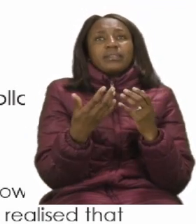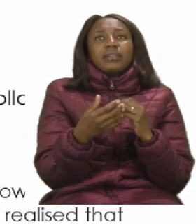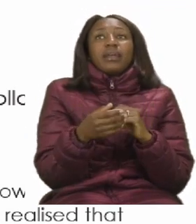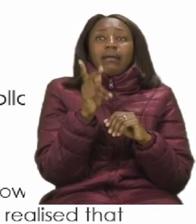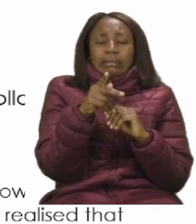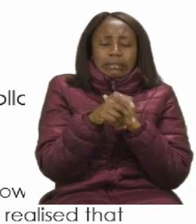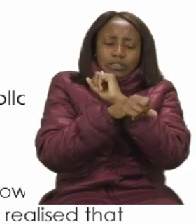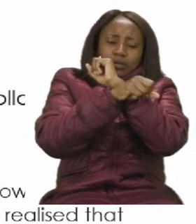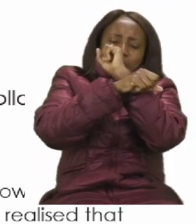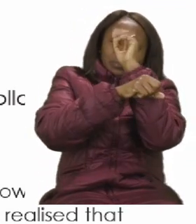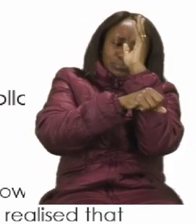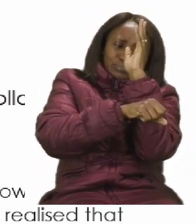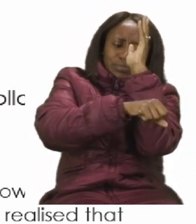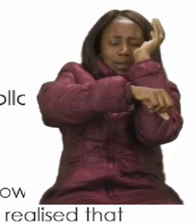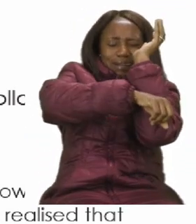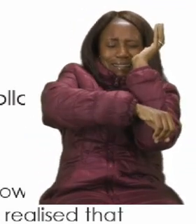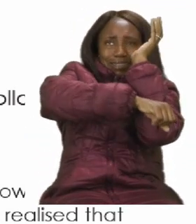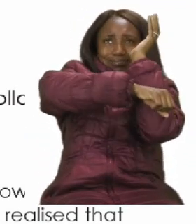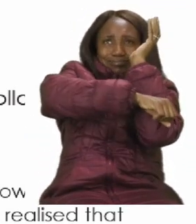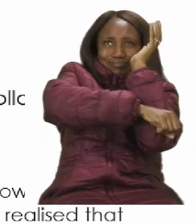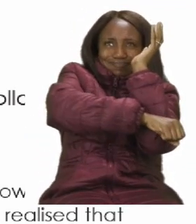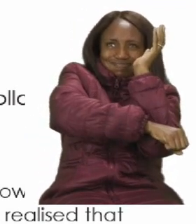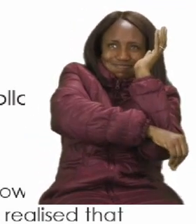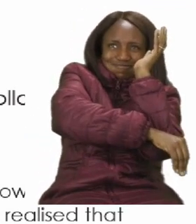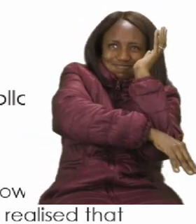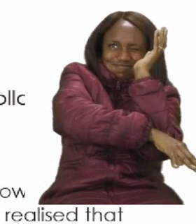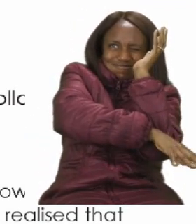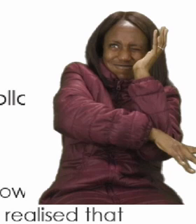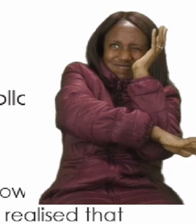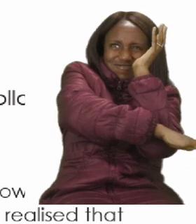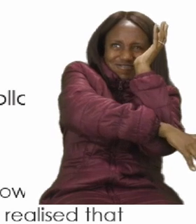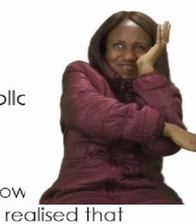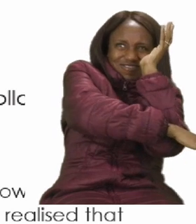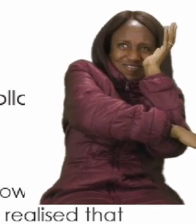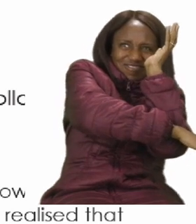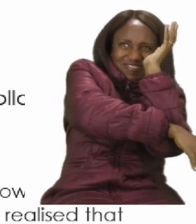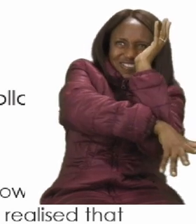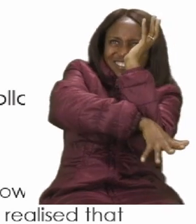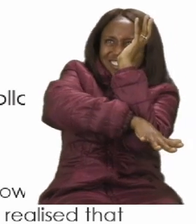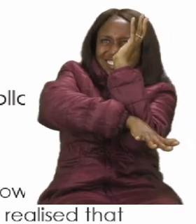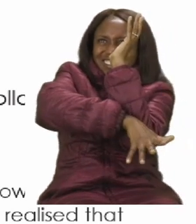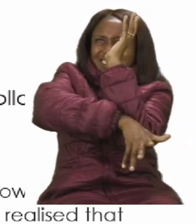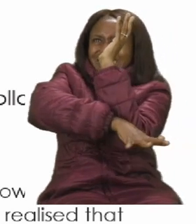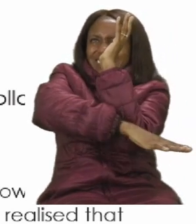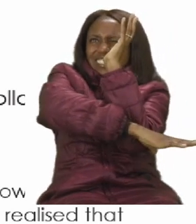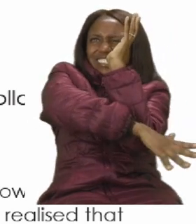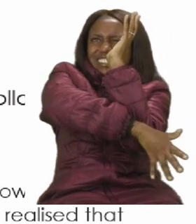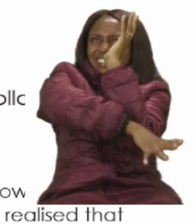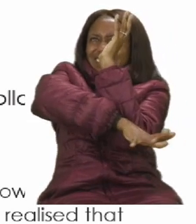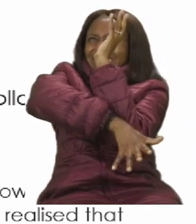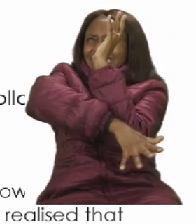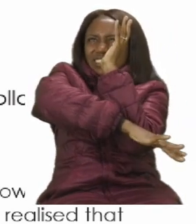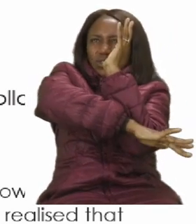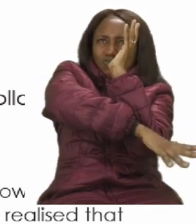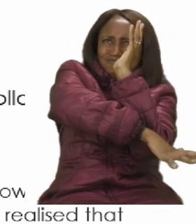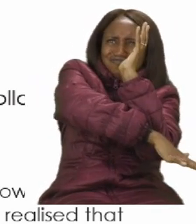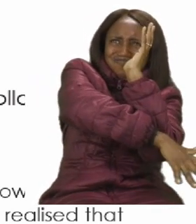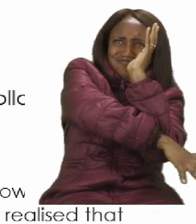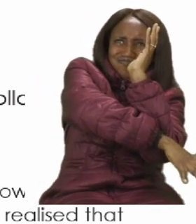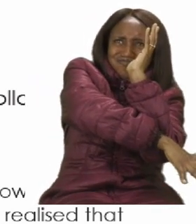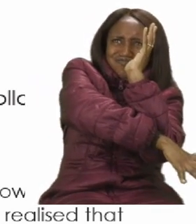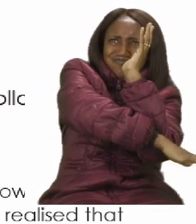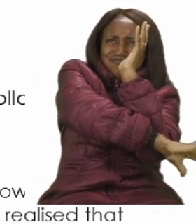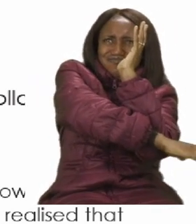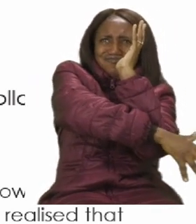Slowly and carefully, her roots pushed deeper and deeper into the